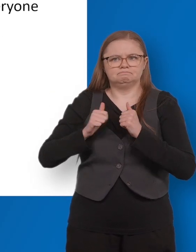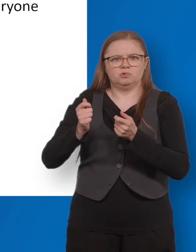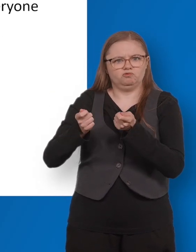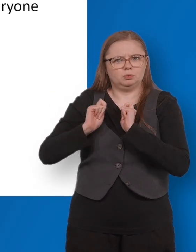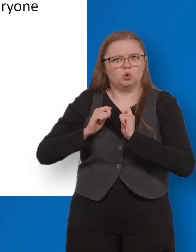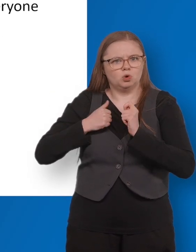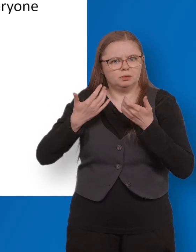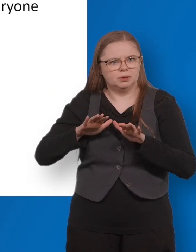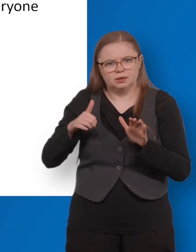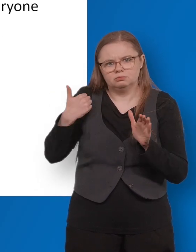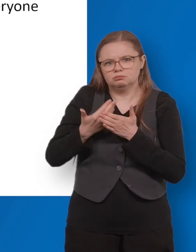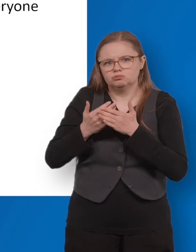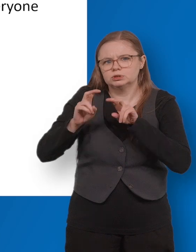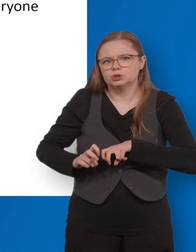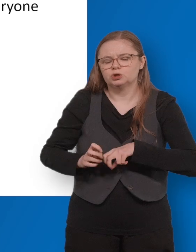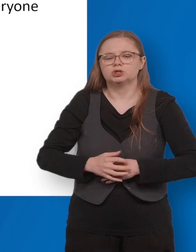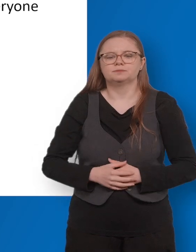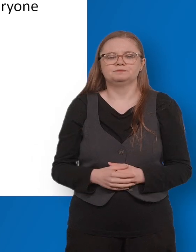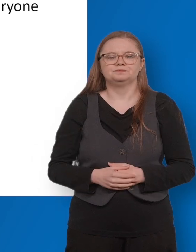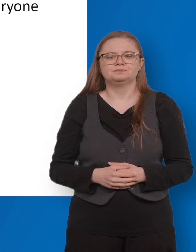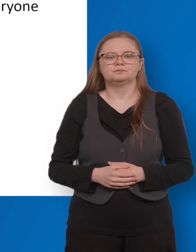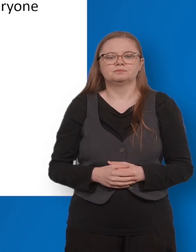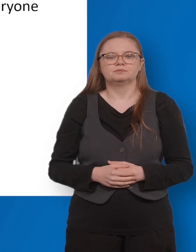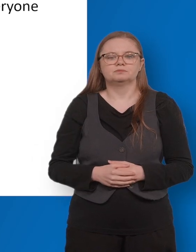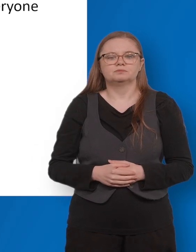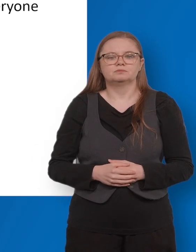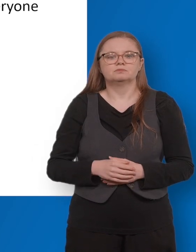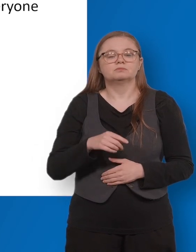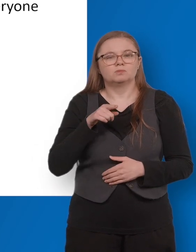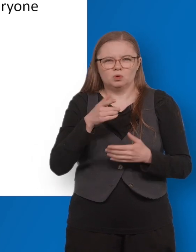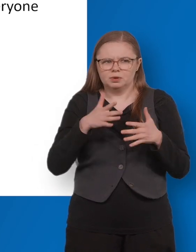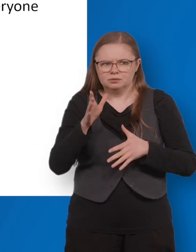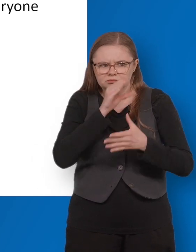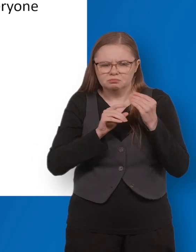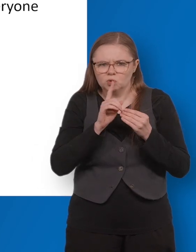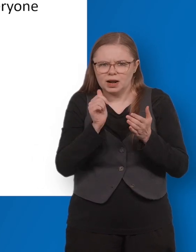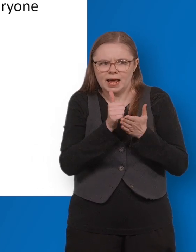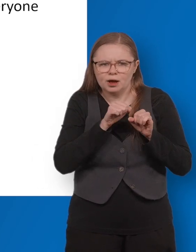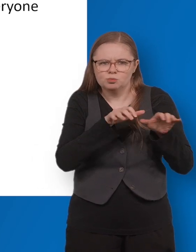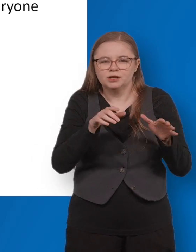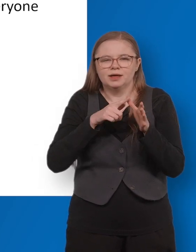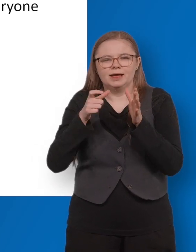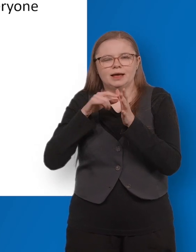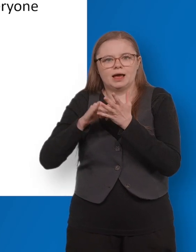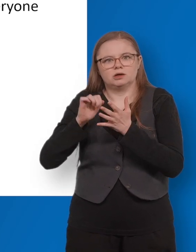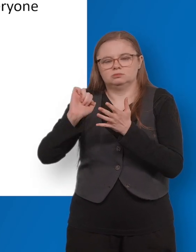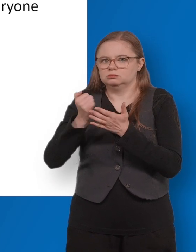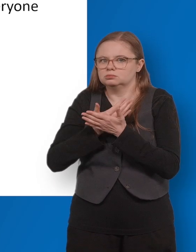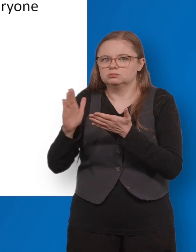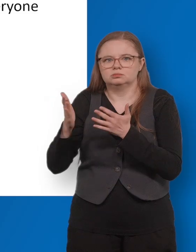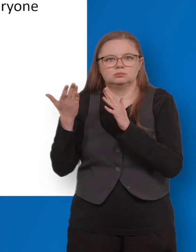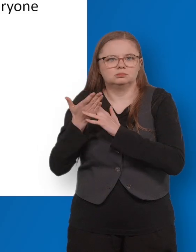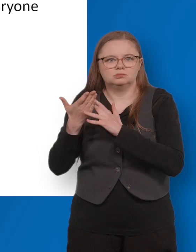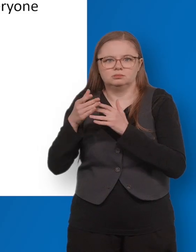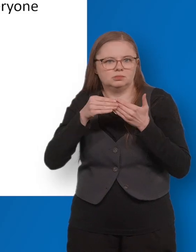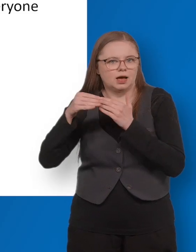learned about the outputs here, Acas provided us with very, very clear accessibility guidelines. So we had a template to